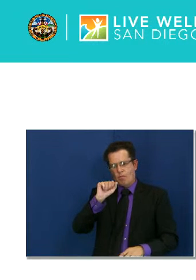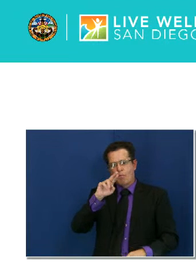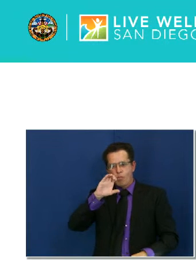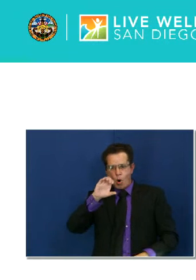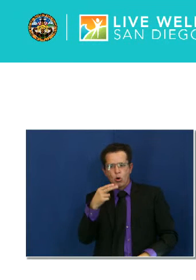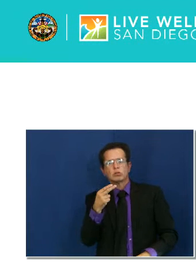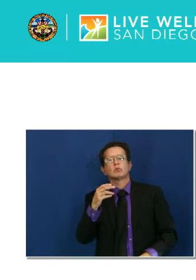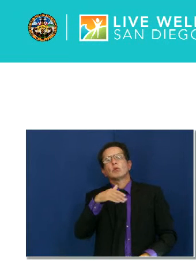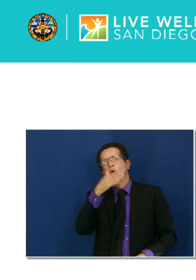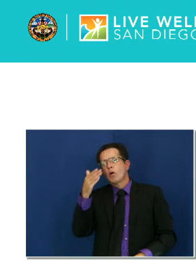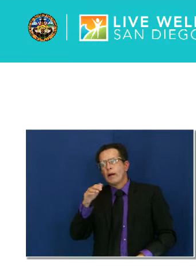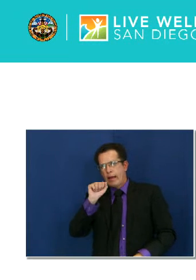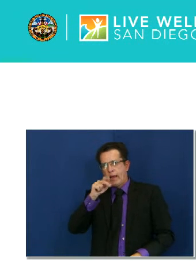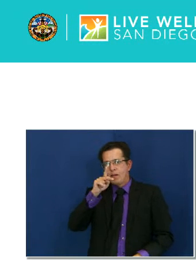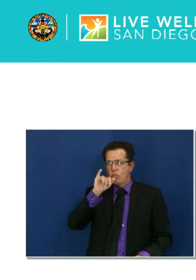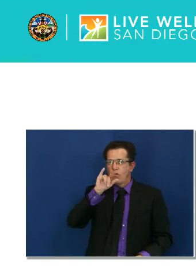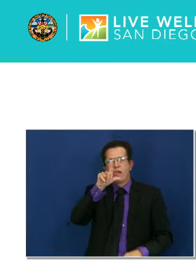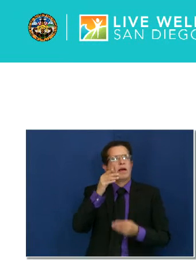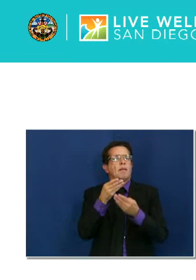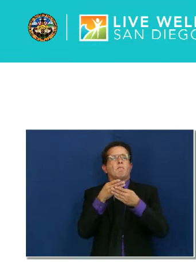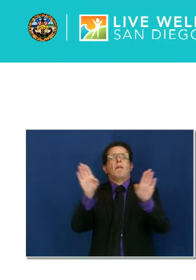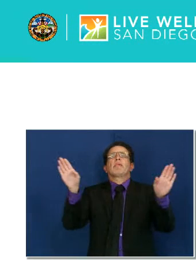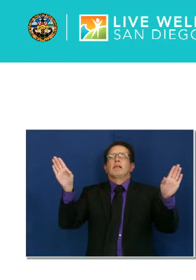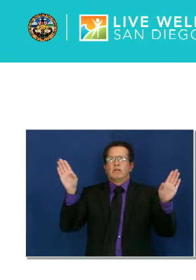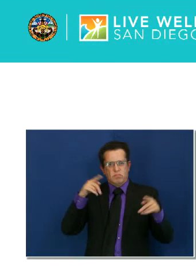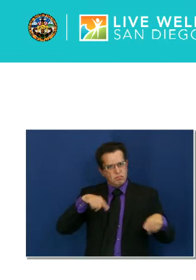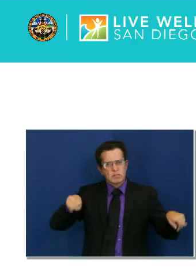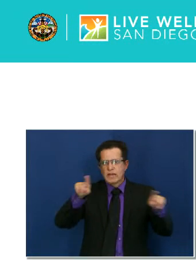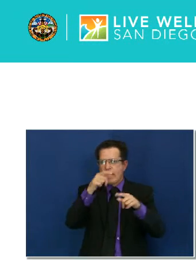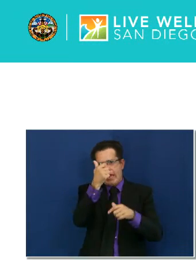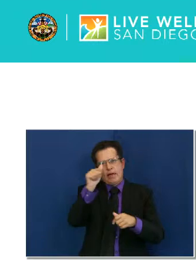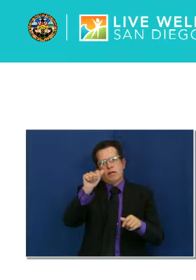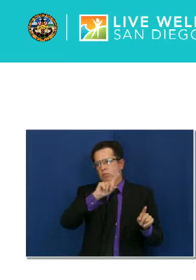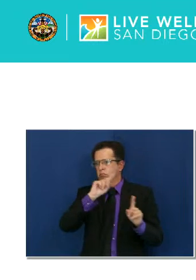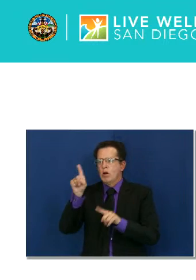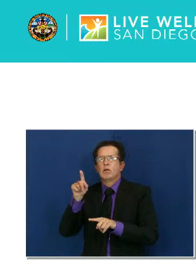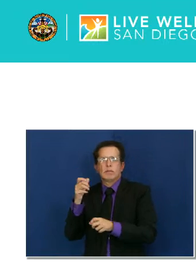vaccinated would be able to get vaccinated once we're in the phase 4